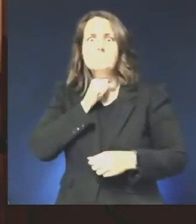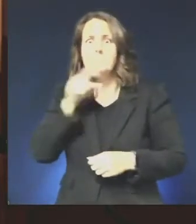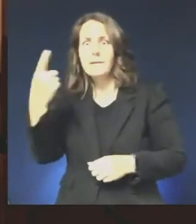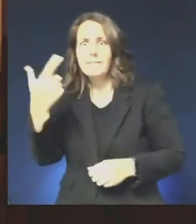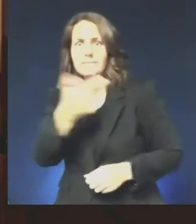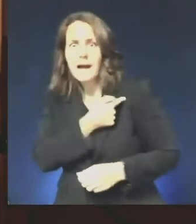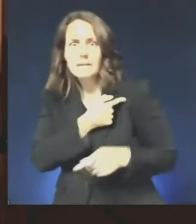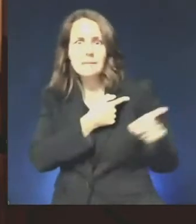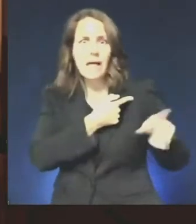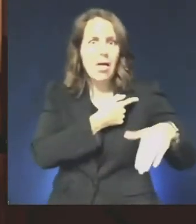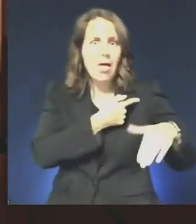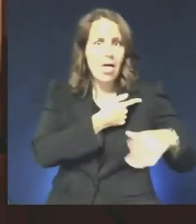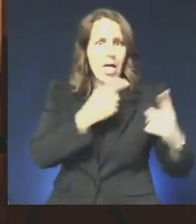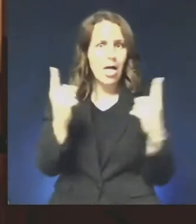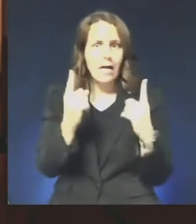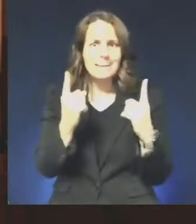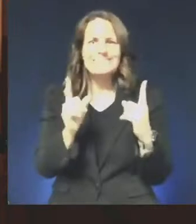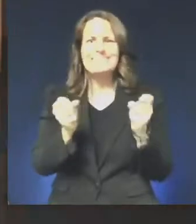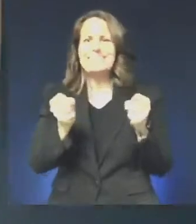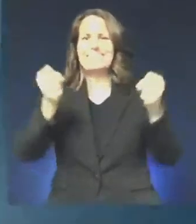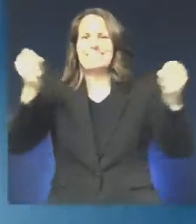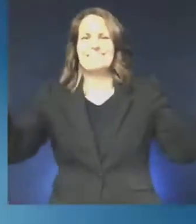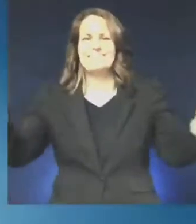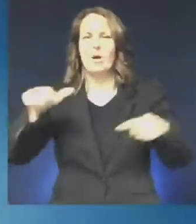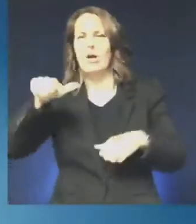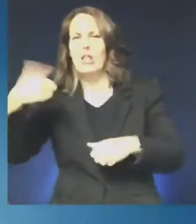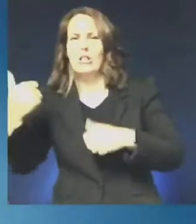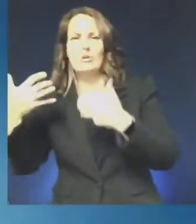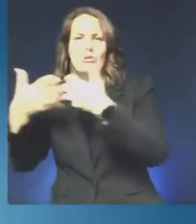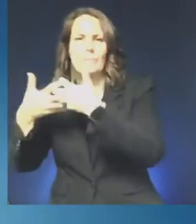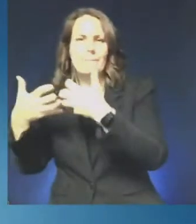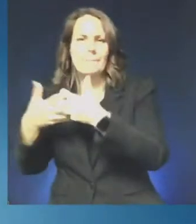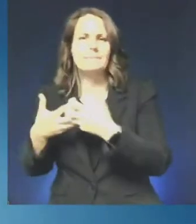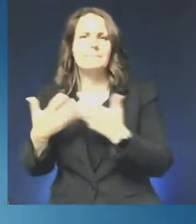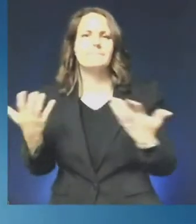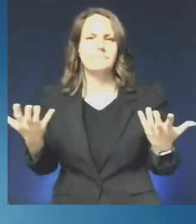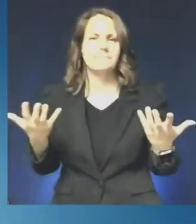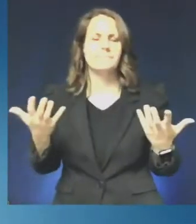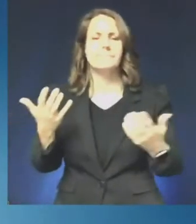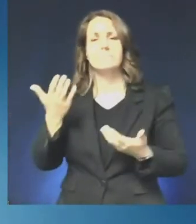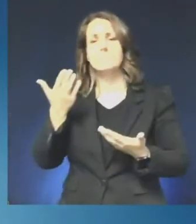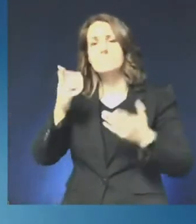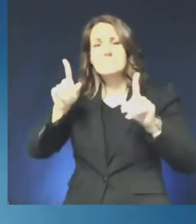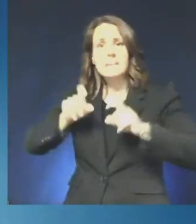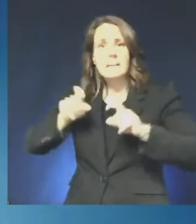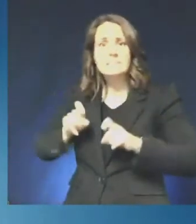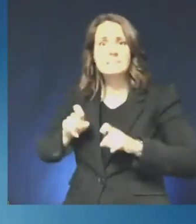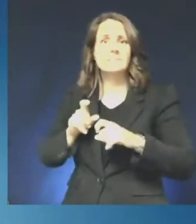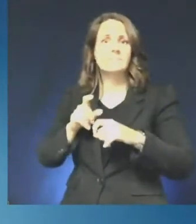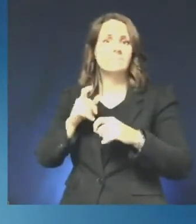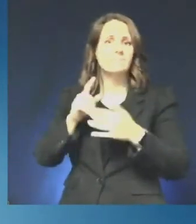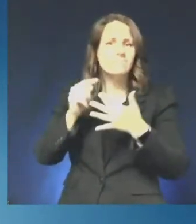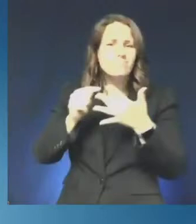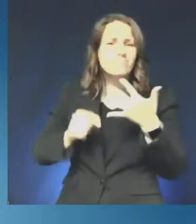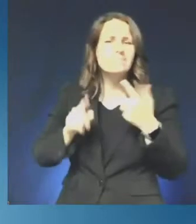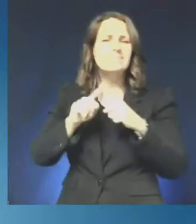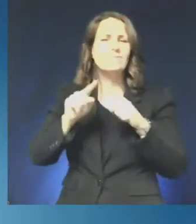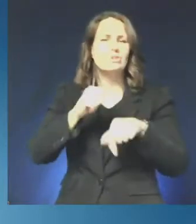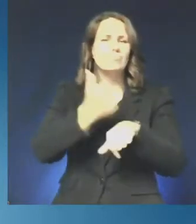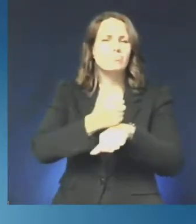quarantine. Thank you, Bill. Now to Maddie Heim from the Appleton Post-Crescent. Maddie?